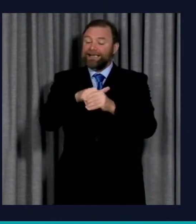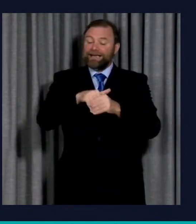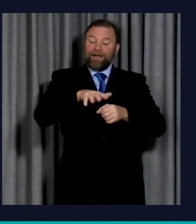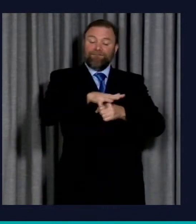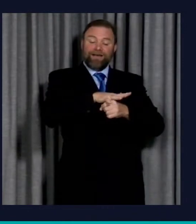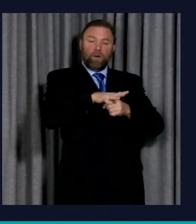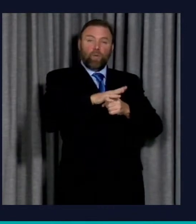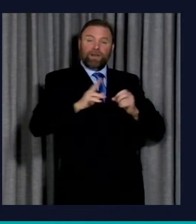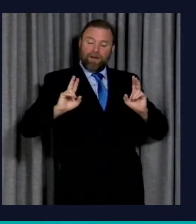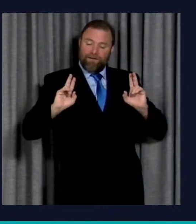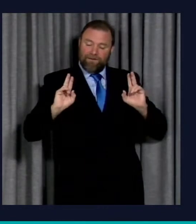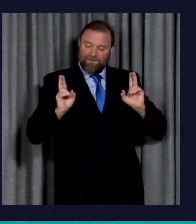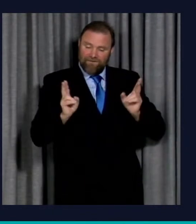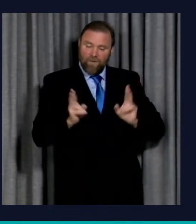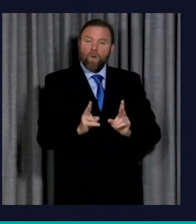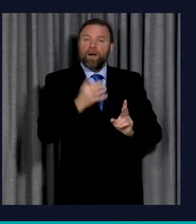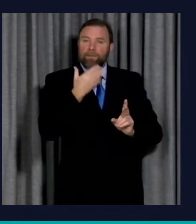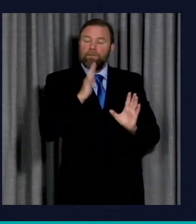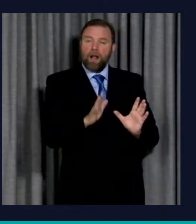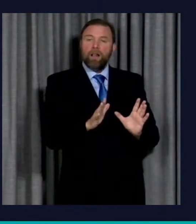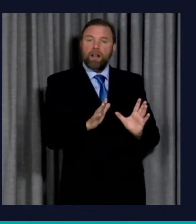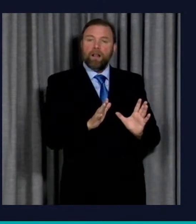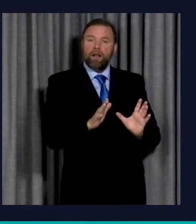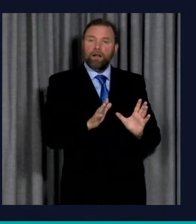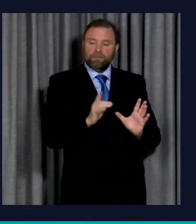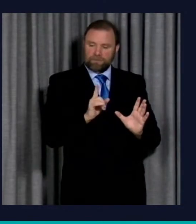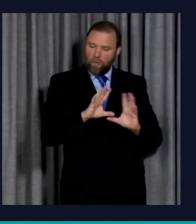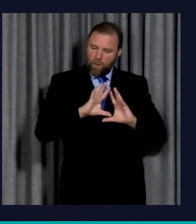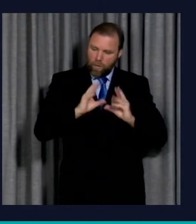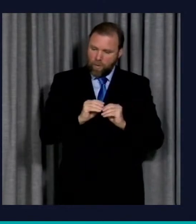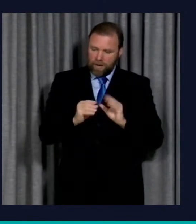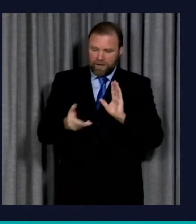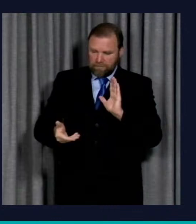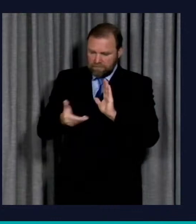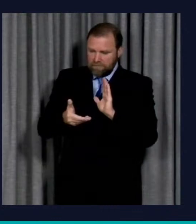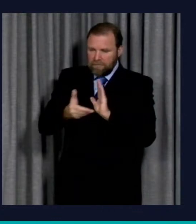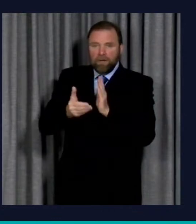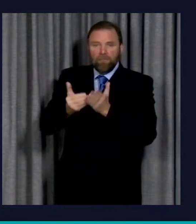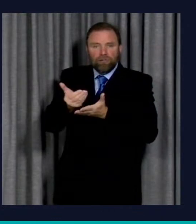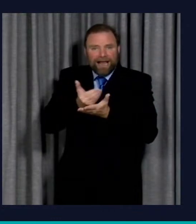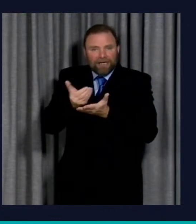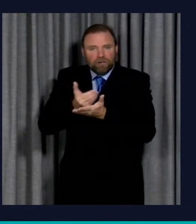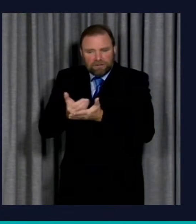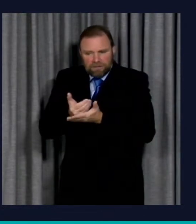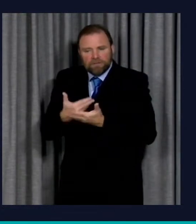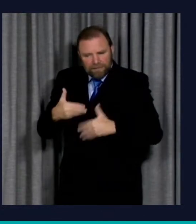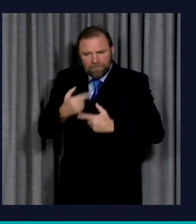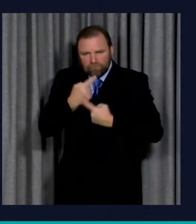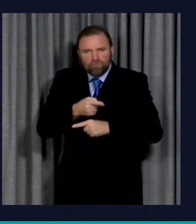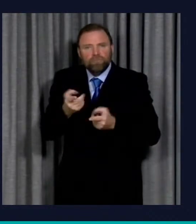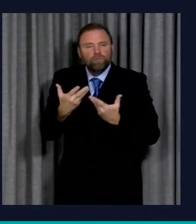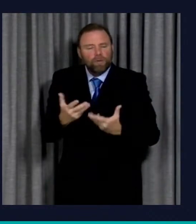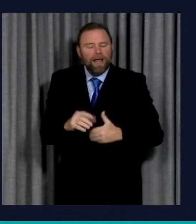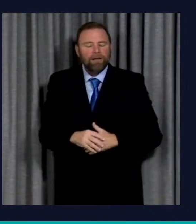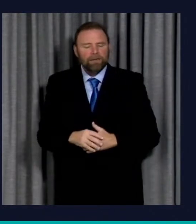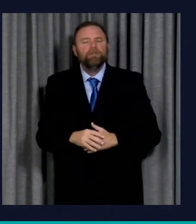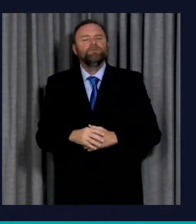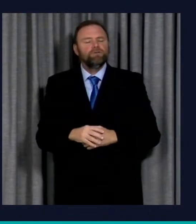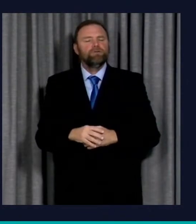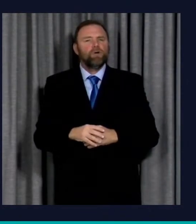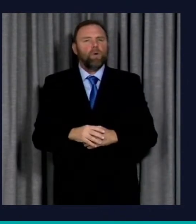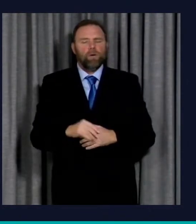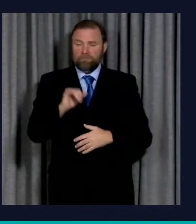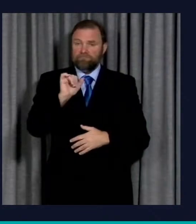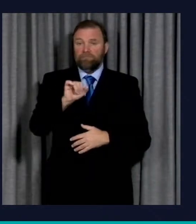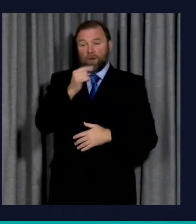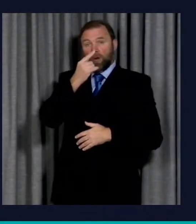far fewer people and with all the additional protections that we have announced today. So, yes, you will